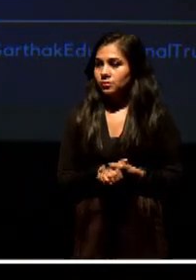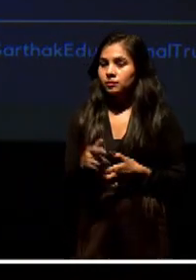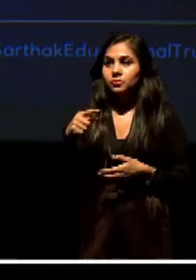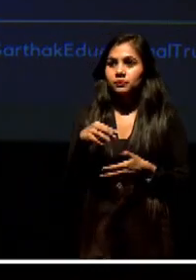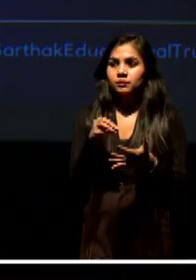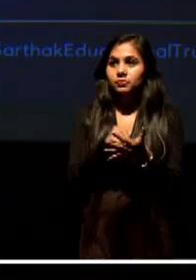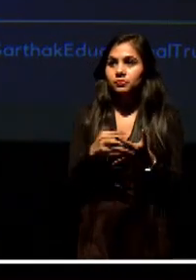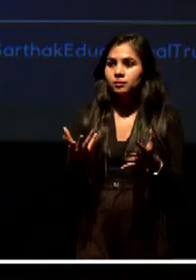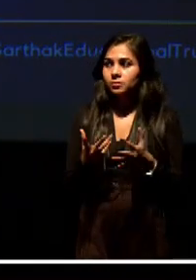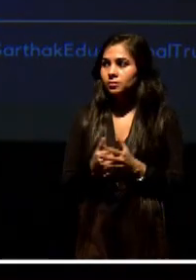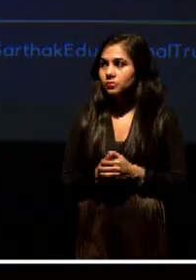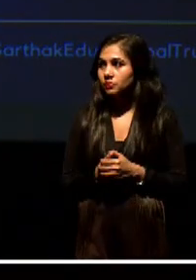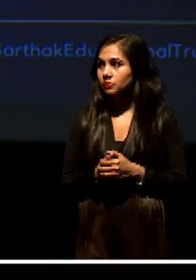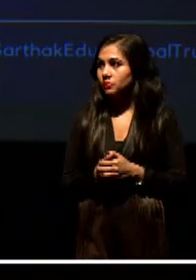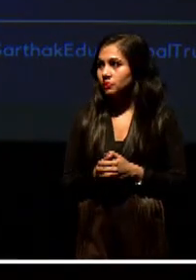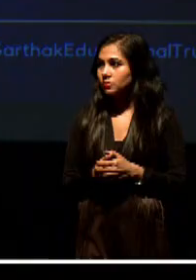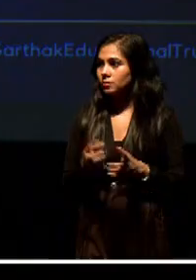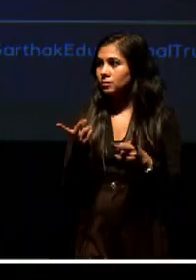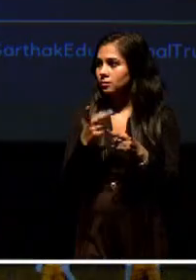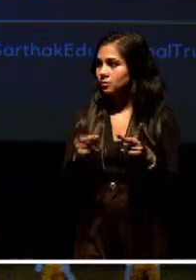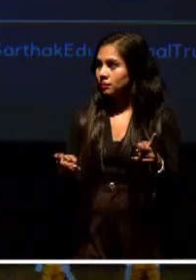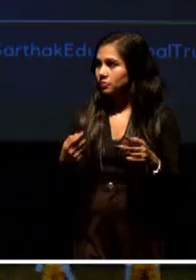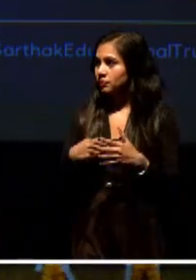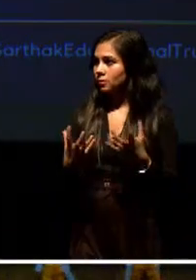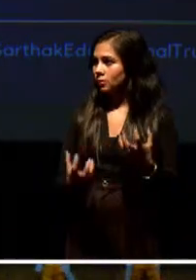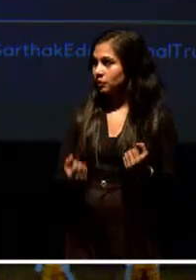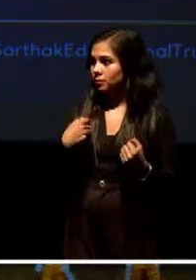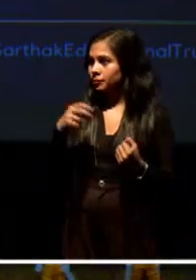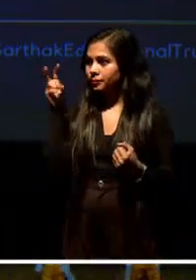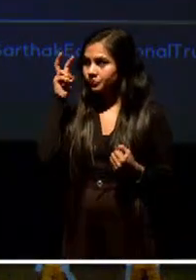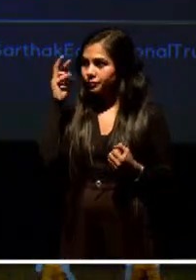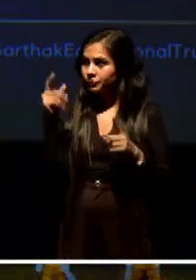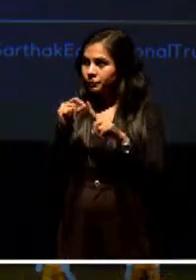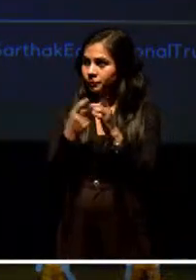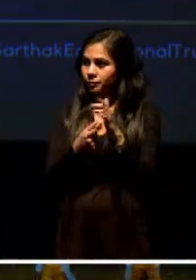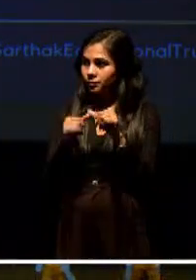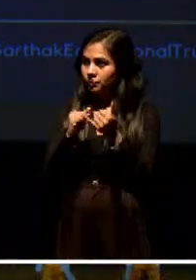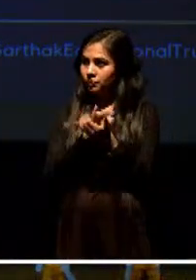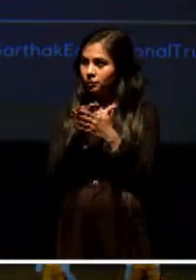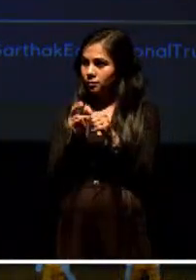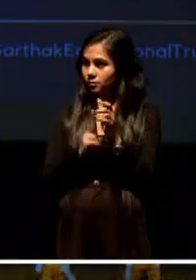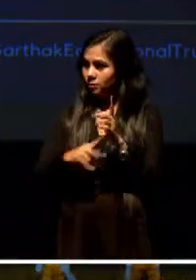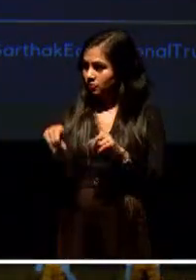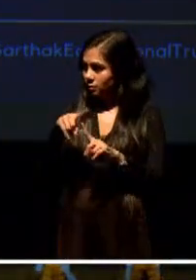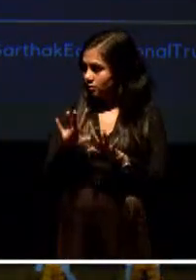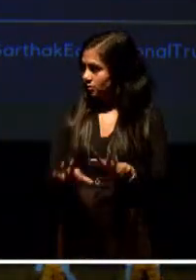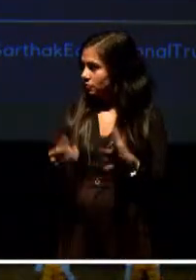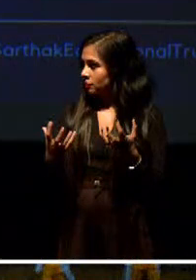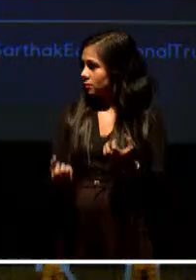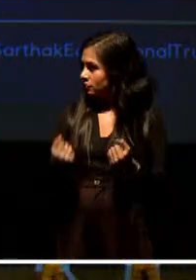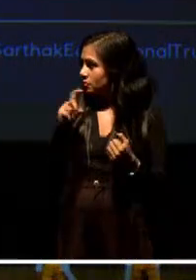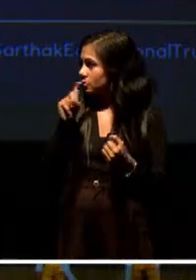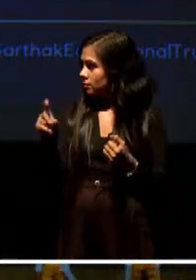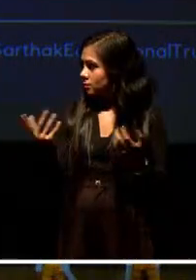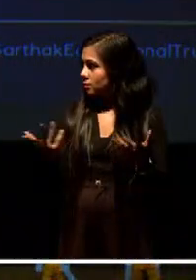is really sort of making waves in the industry. And my question is to Mr. Prashant Ranjan Verma. So, sir, what I'm going to ask you